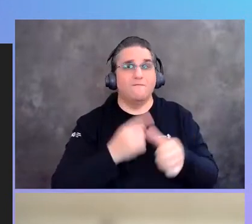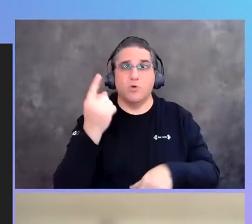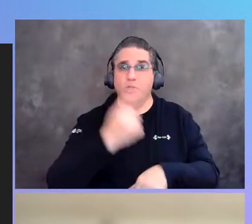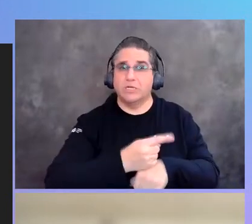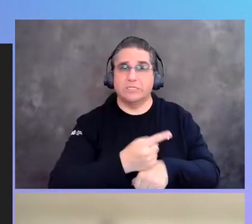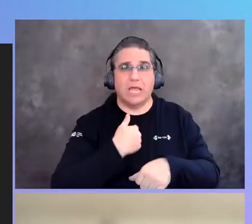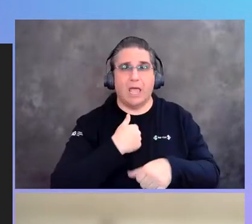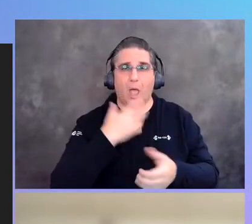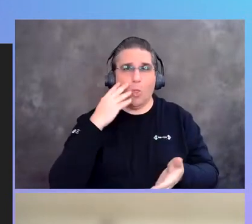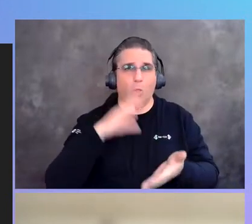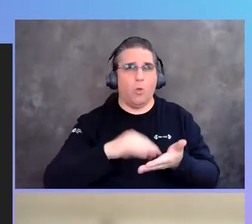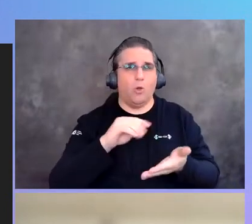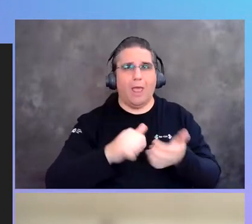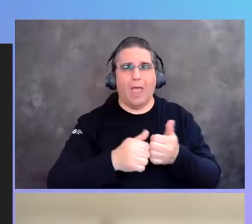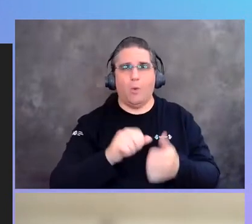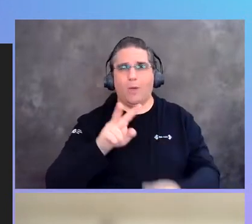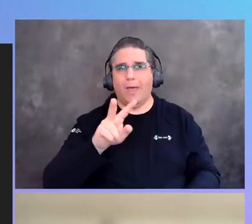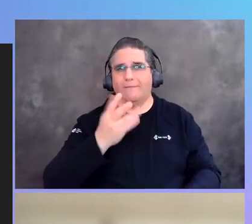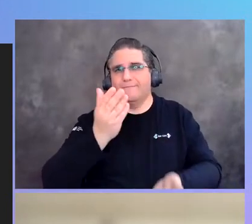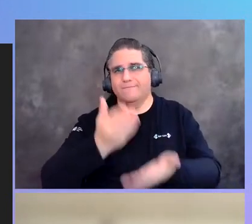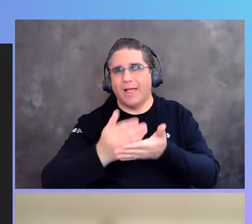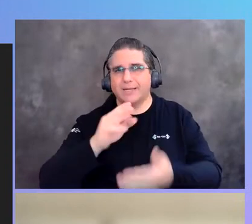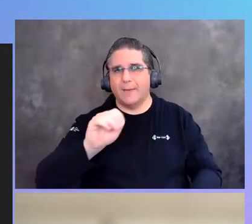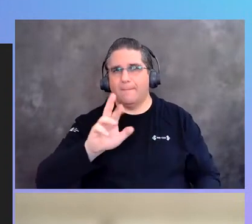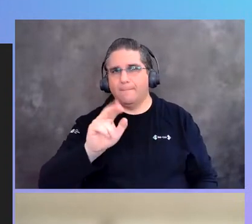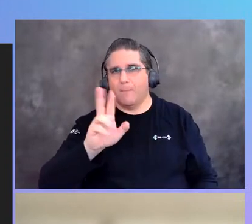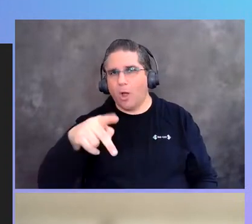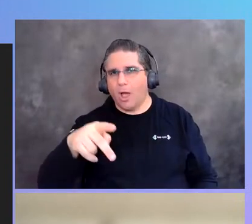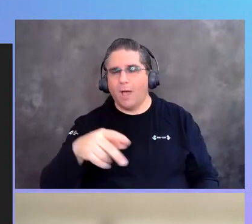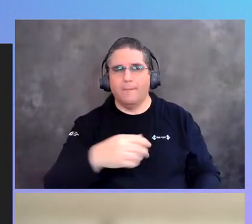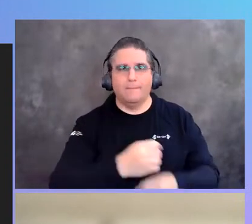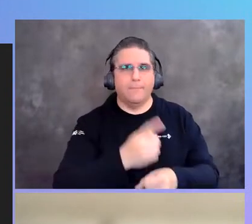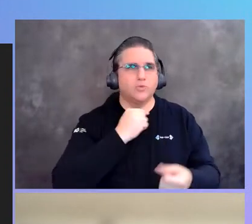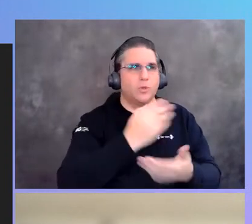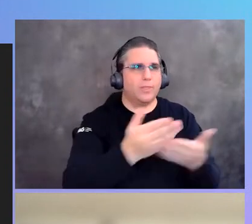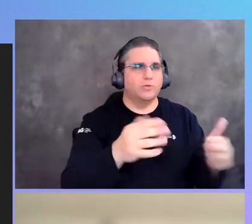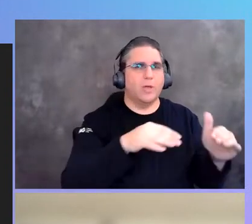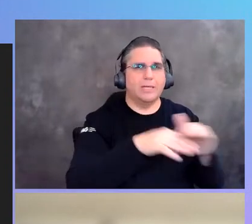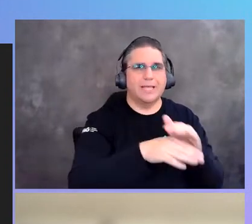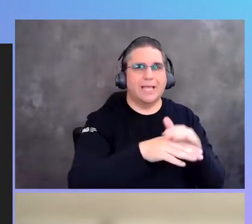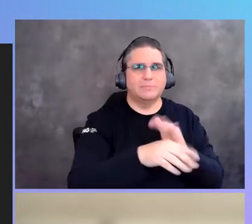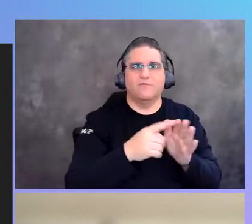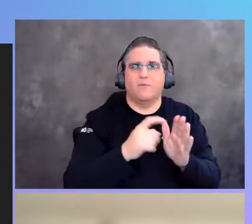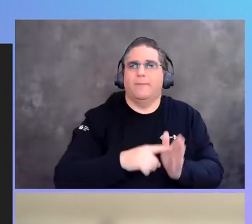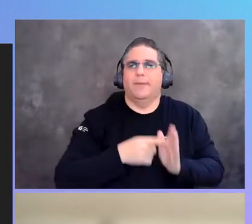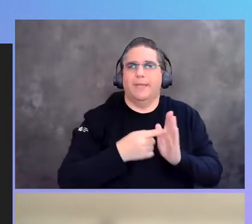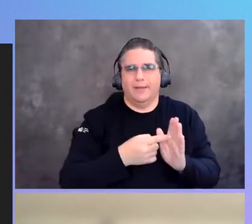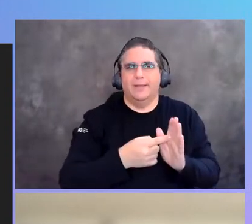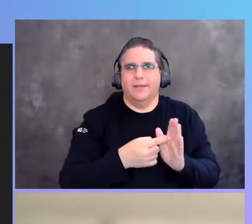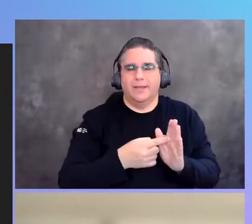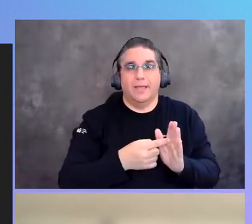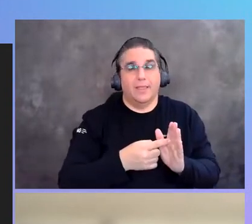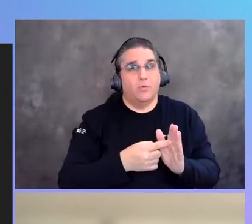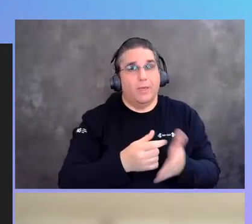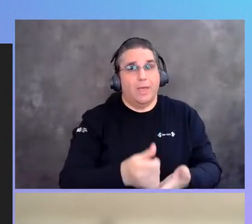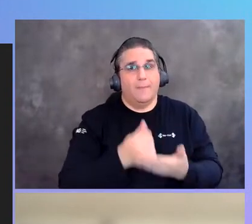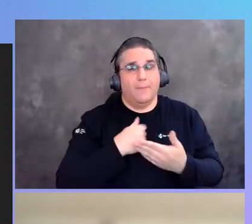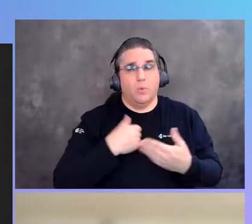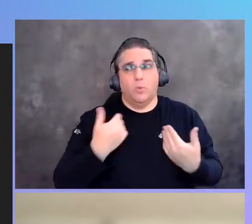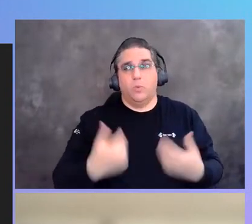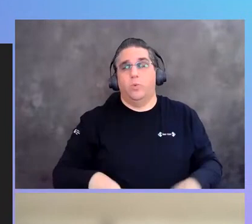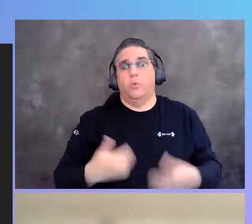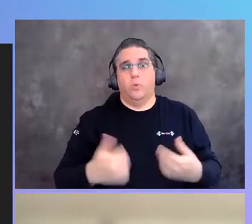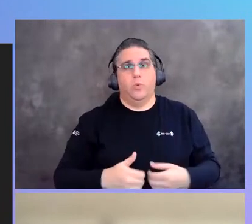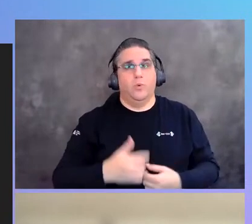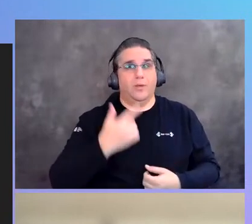to validate markup, build things so they're accessible to everyone. And that really was my savior because I didn't really have any hope in